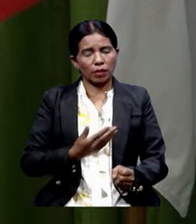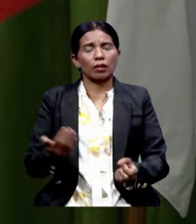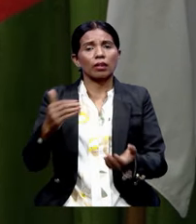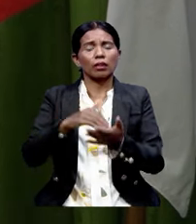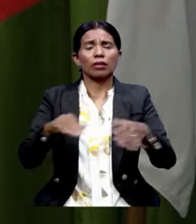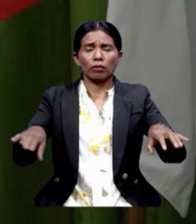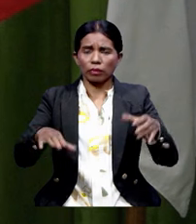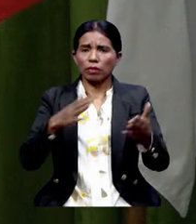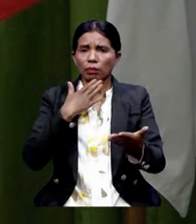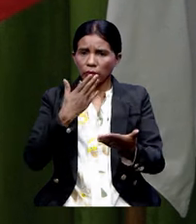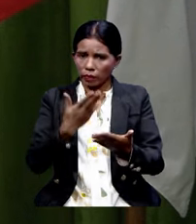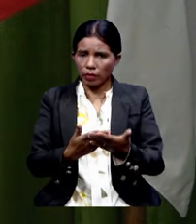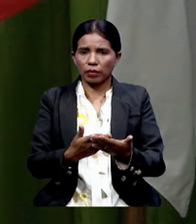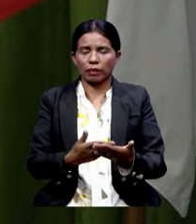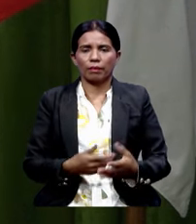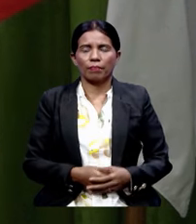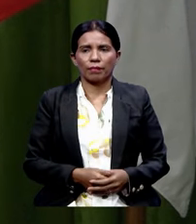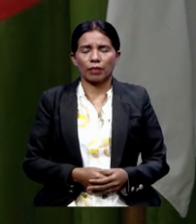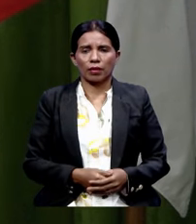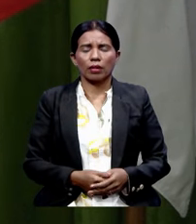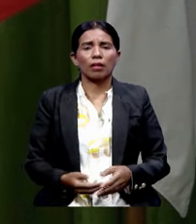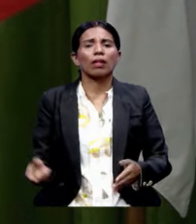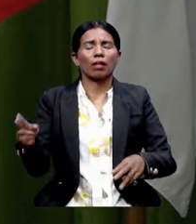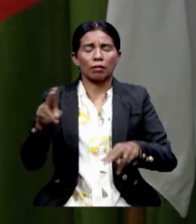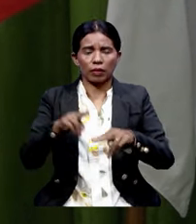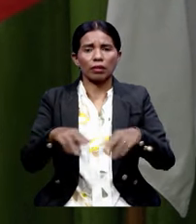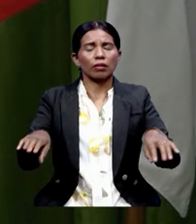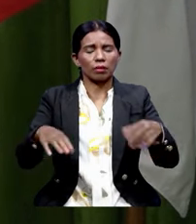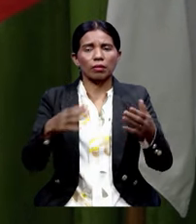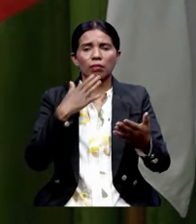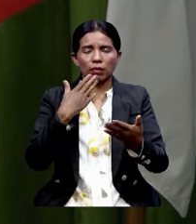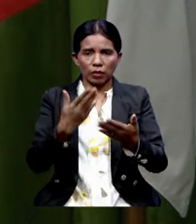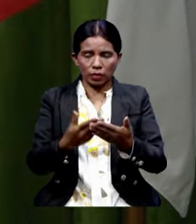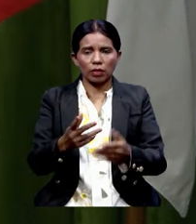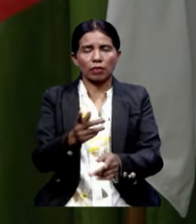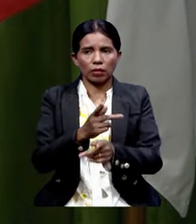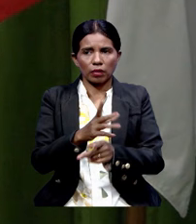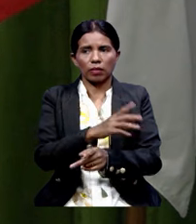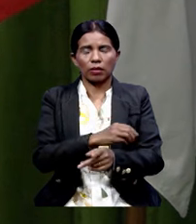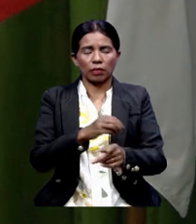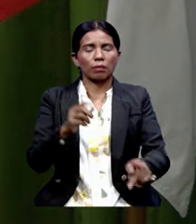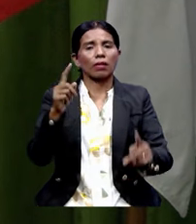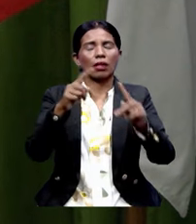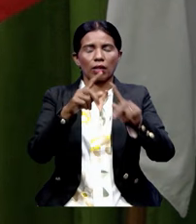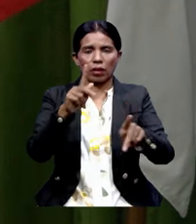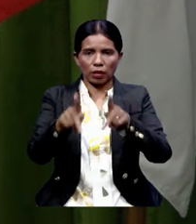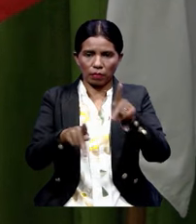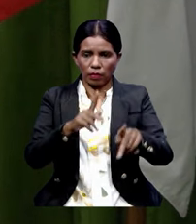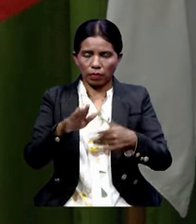professional, be more sensitive to our people.